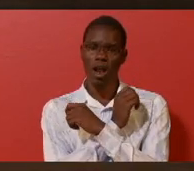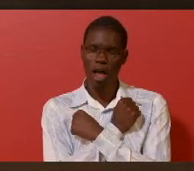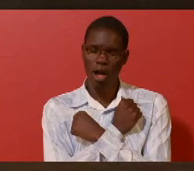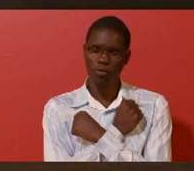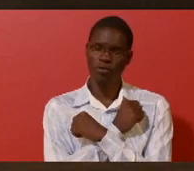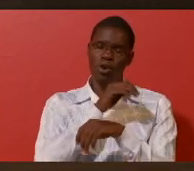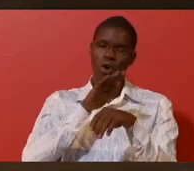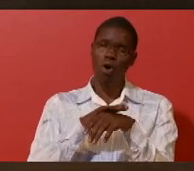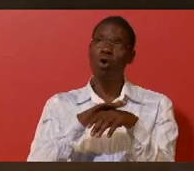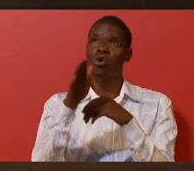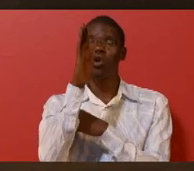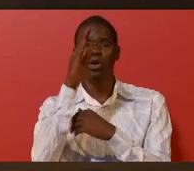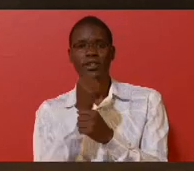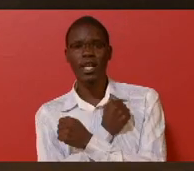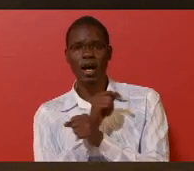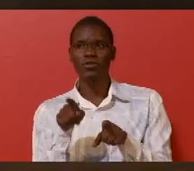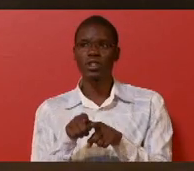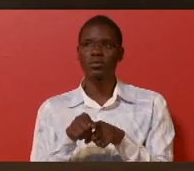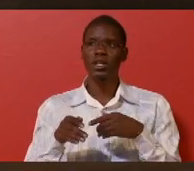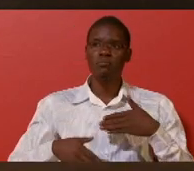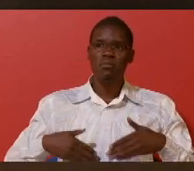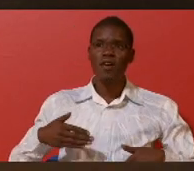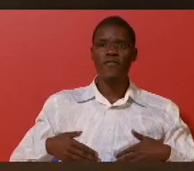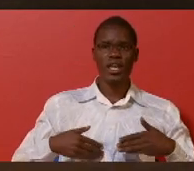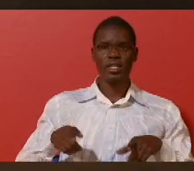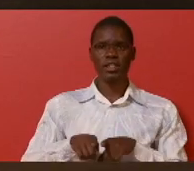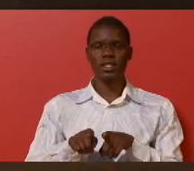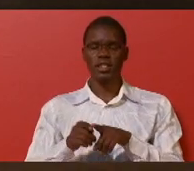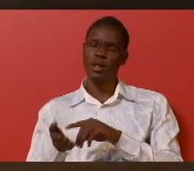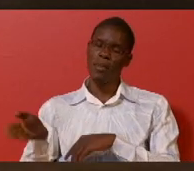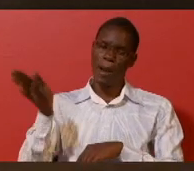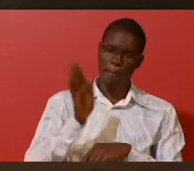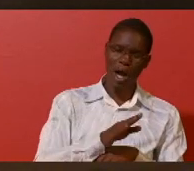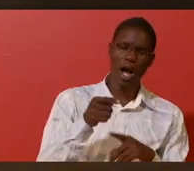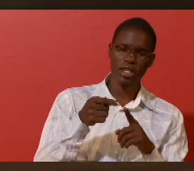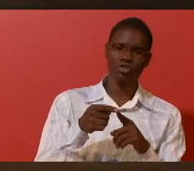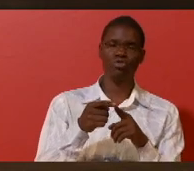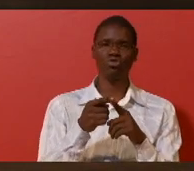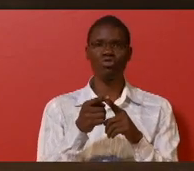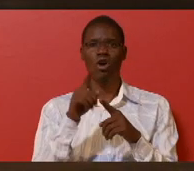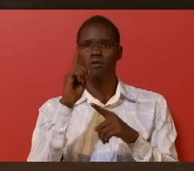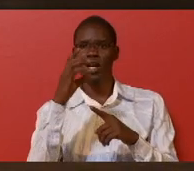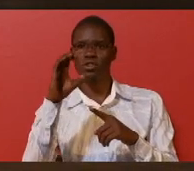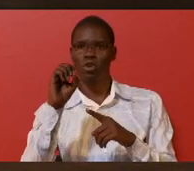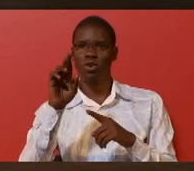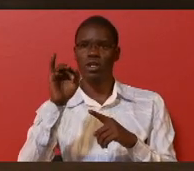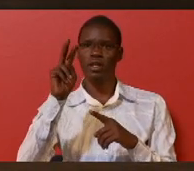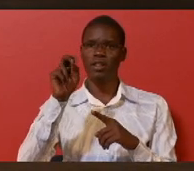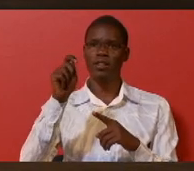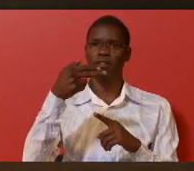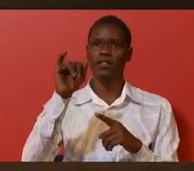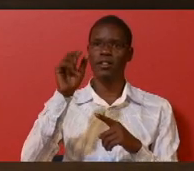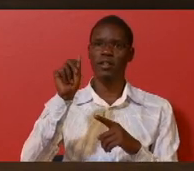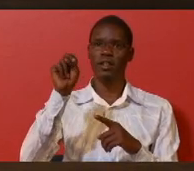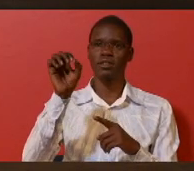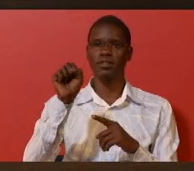love and affection. And that brings us right back to the text in 1 Corinthians 13. We go